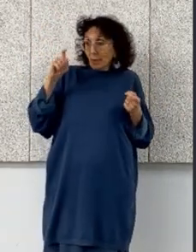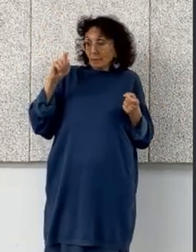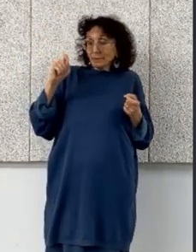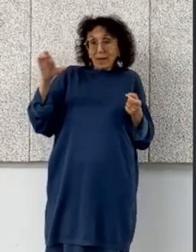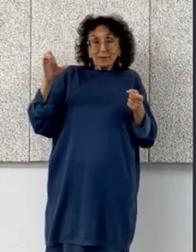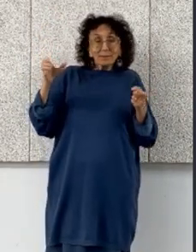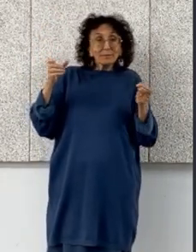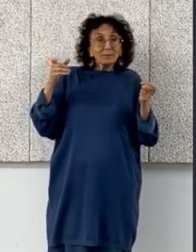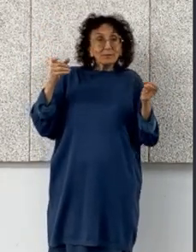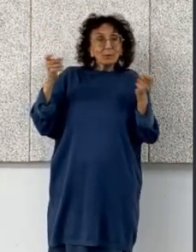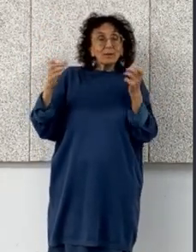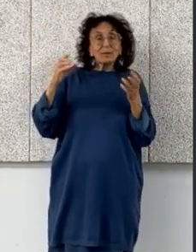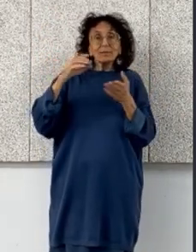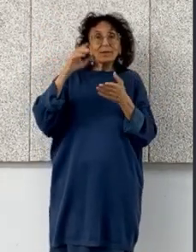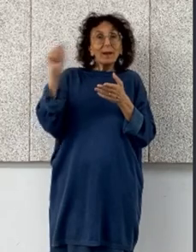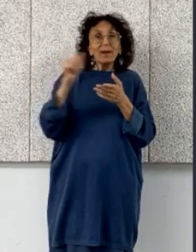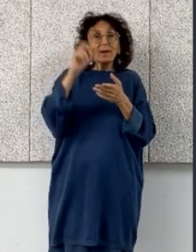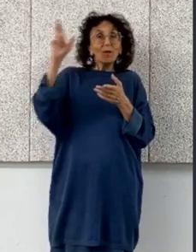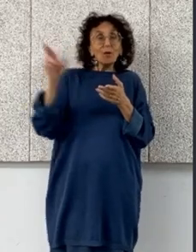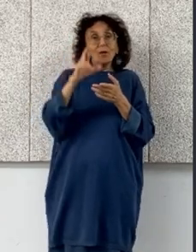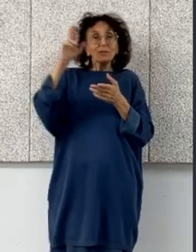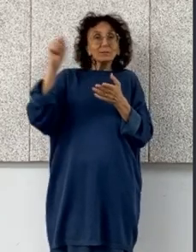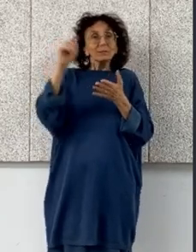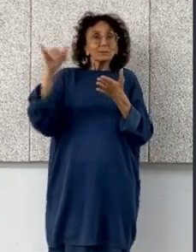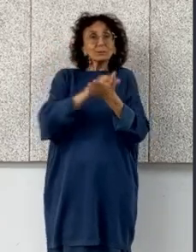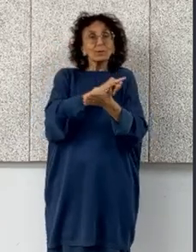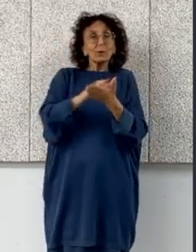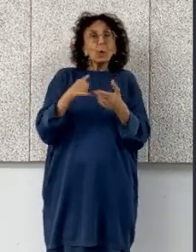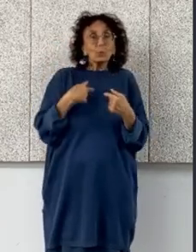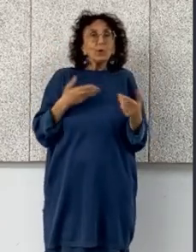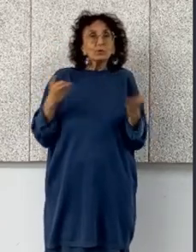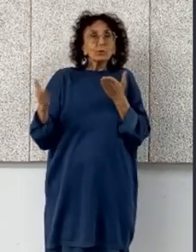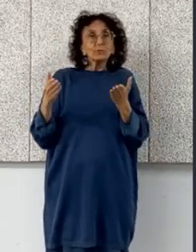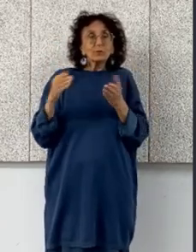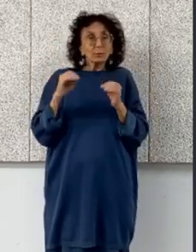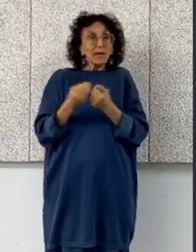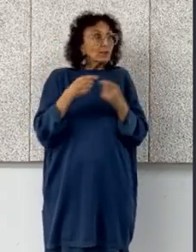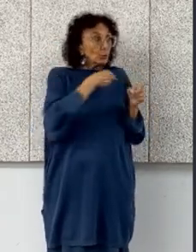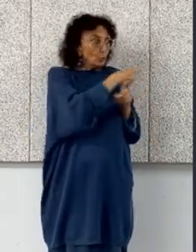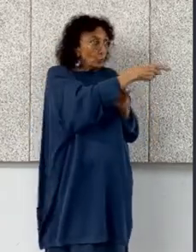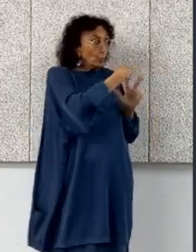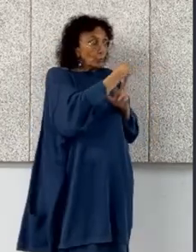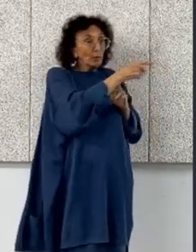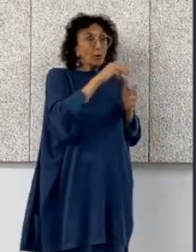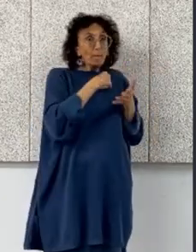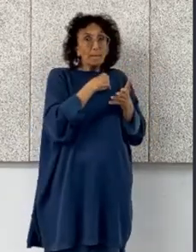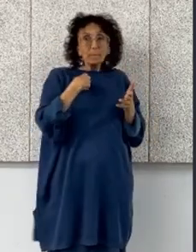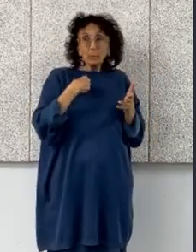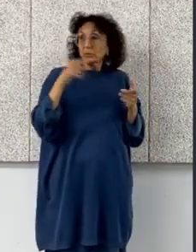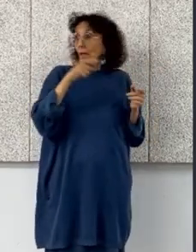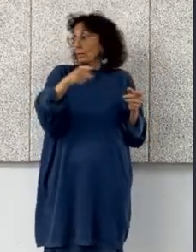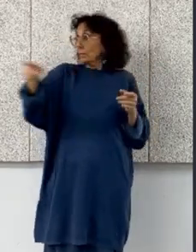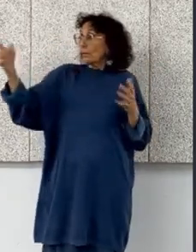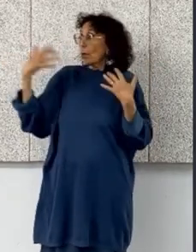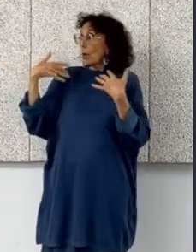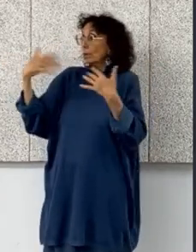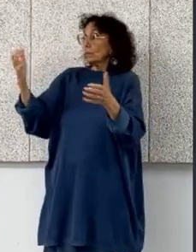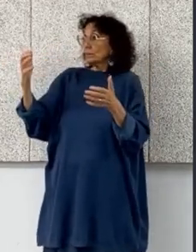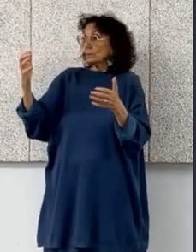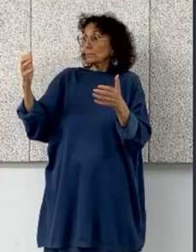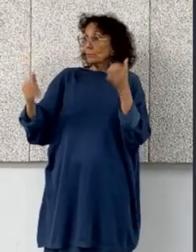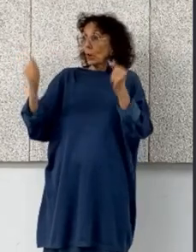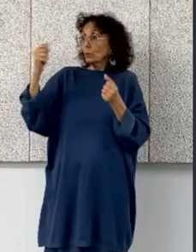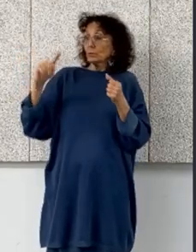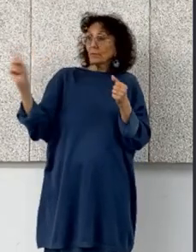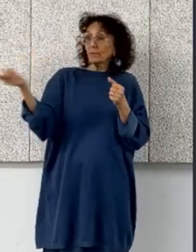Alliance of Resident Theaters New York, a service organization of which you are all members, of which these most, you know, I would say the vast majority